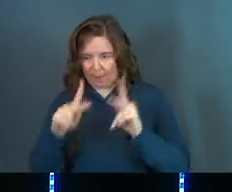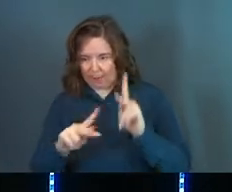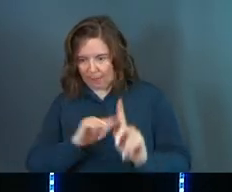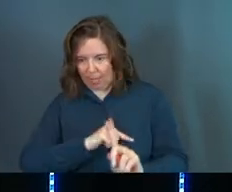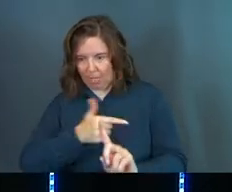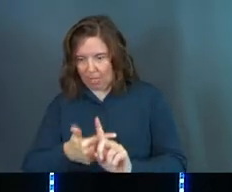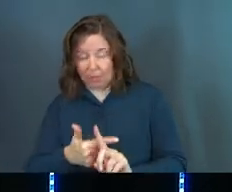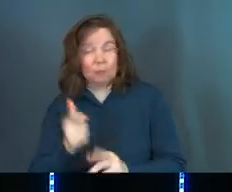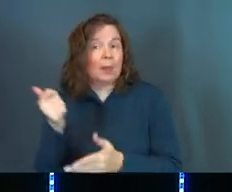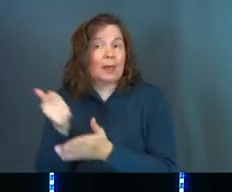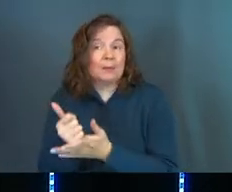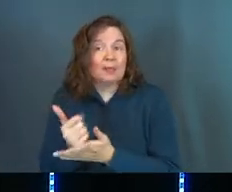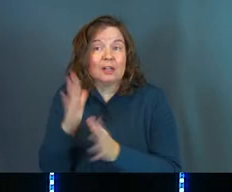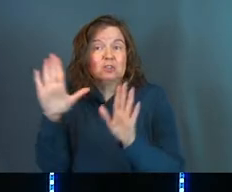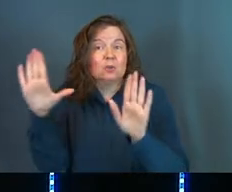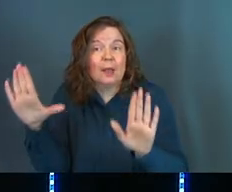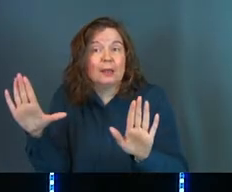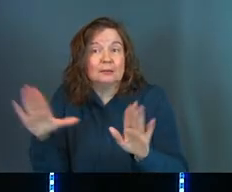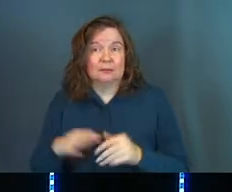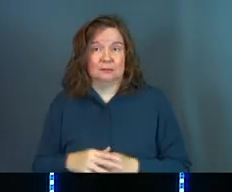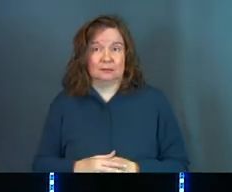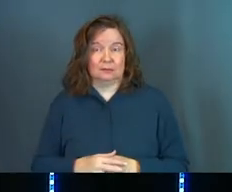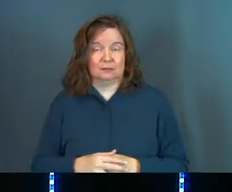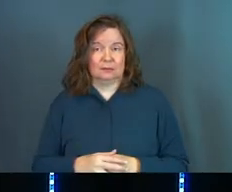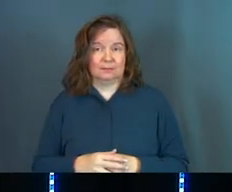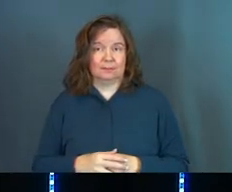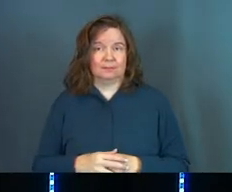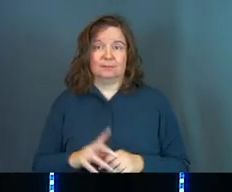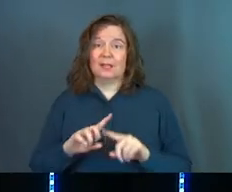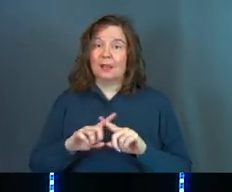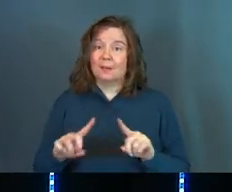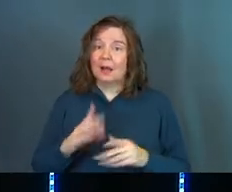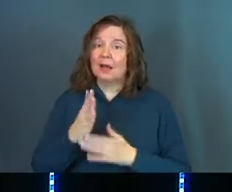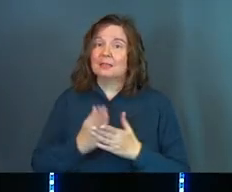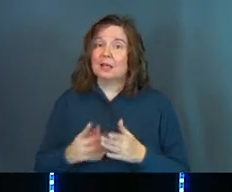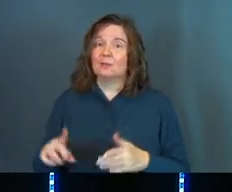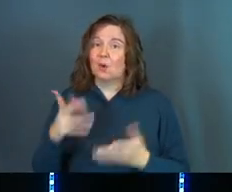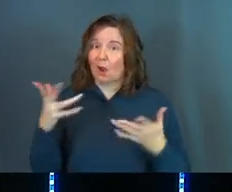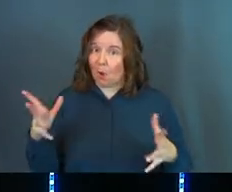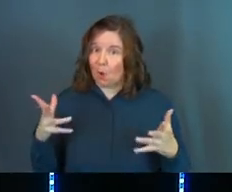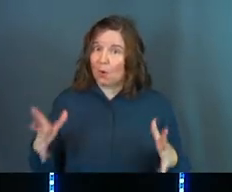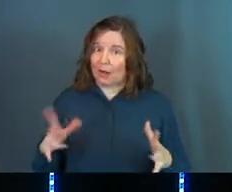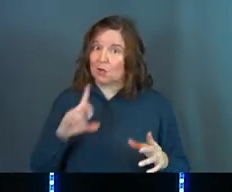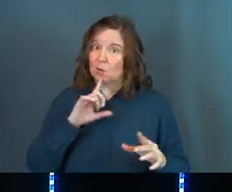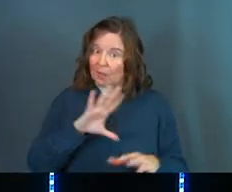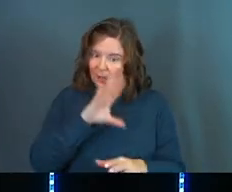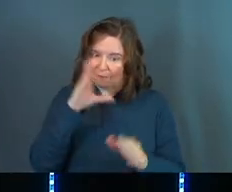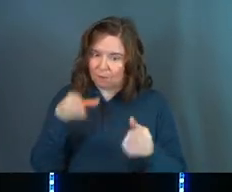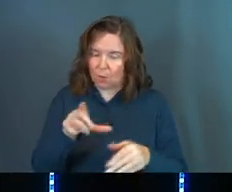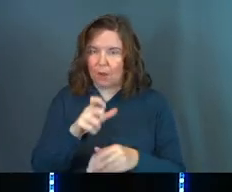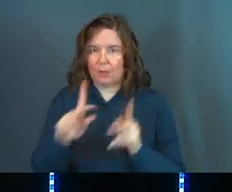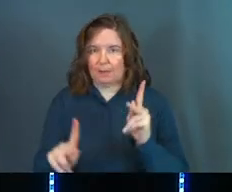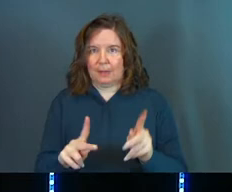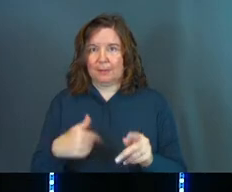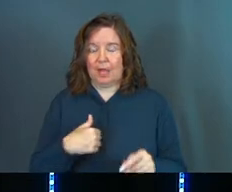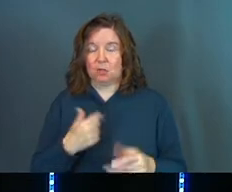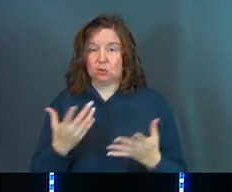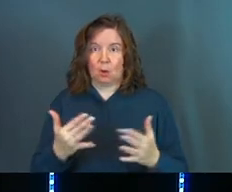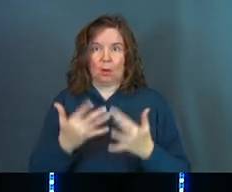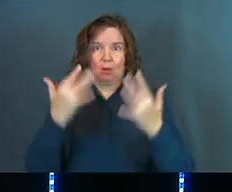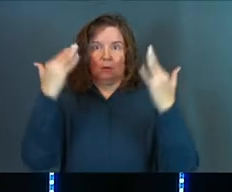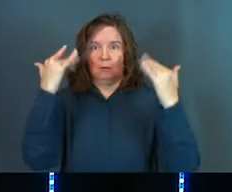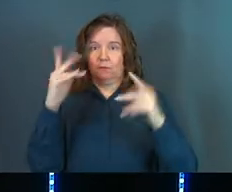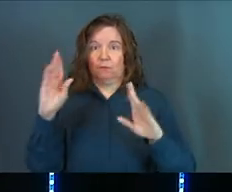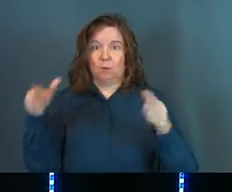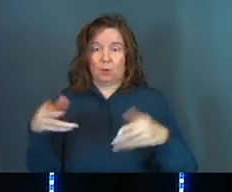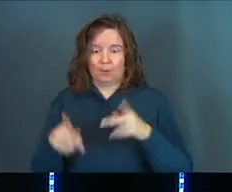people. Amen. That's great. But some of you are already really focused on people. And you're so focused